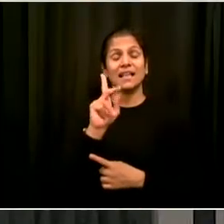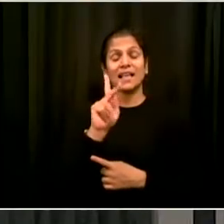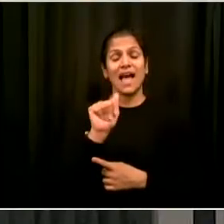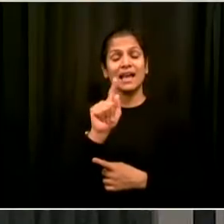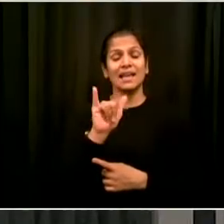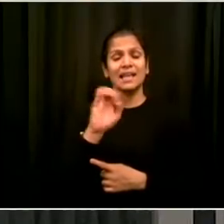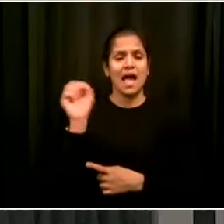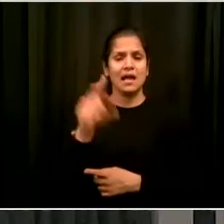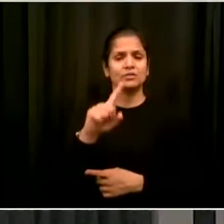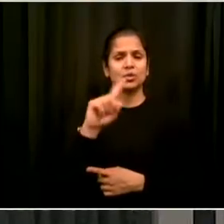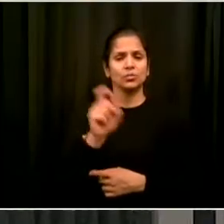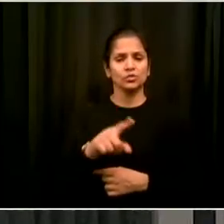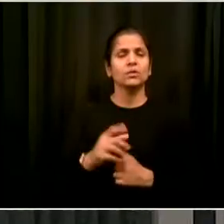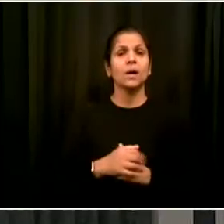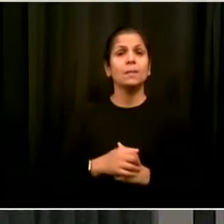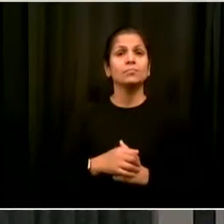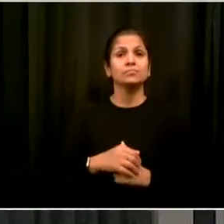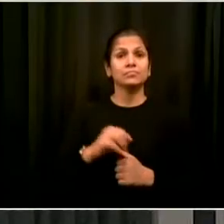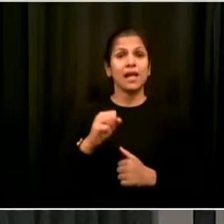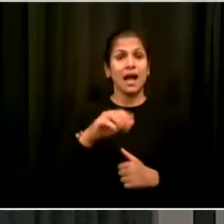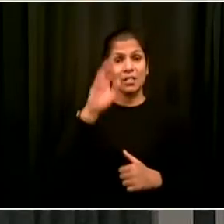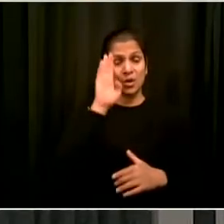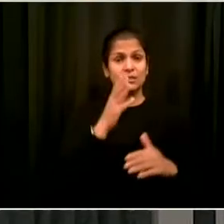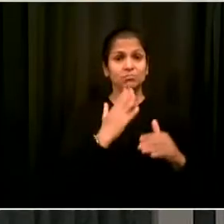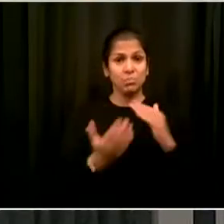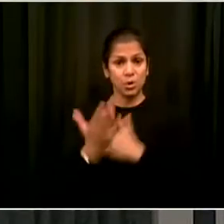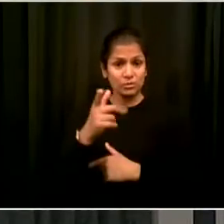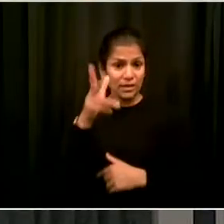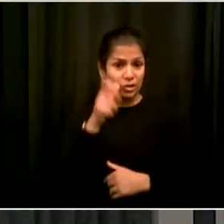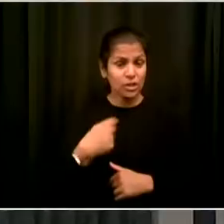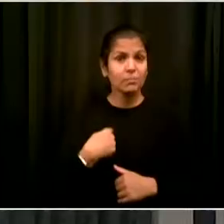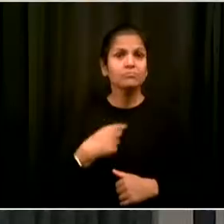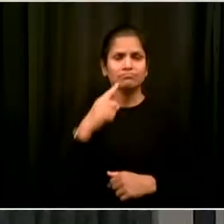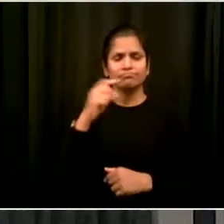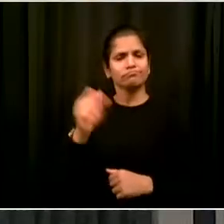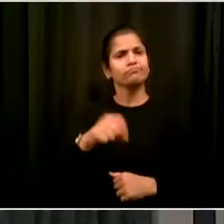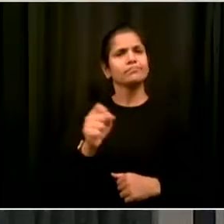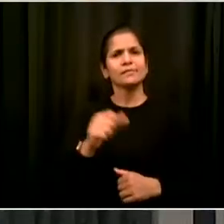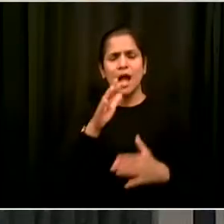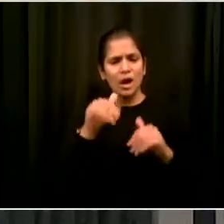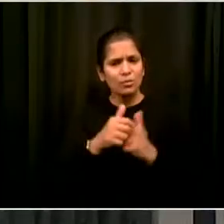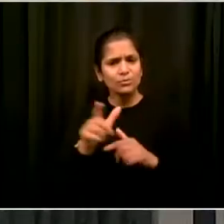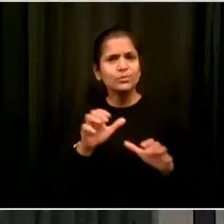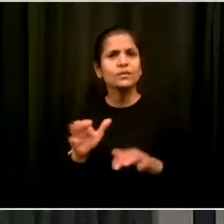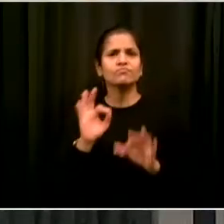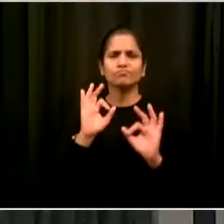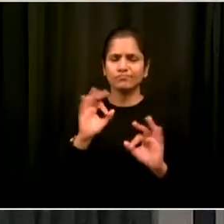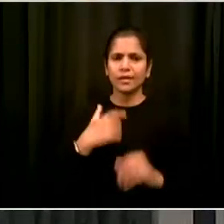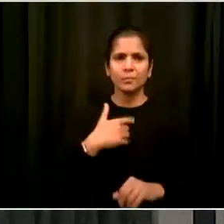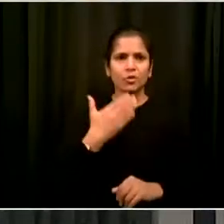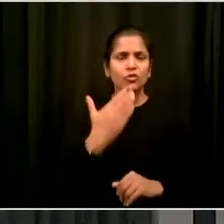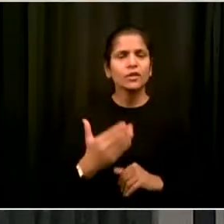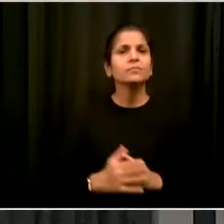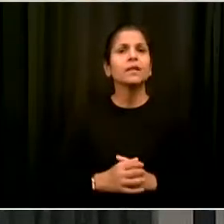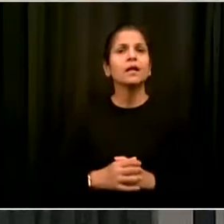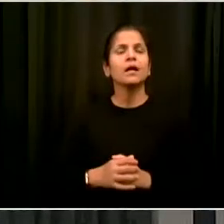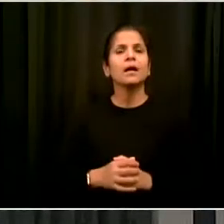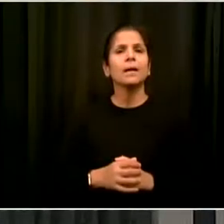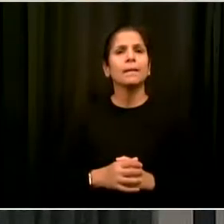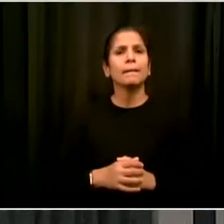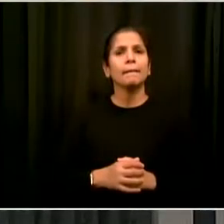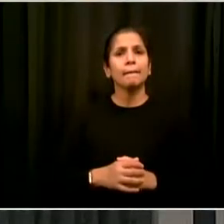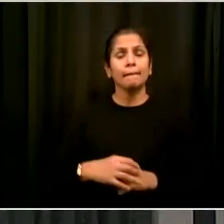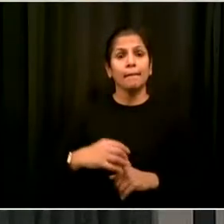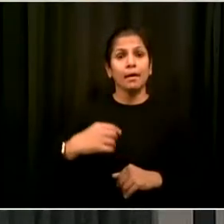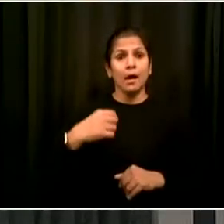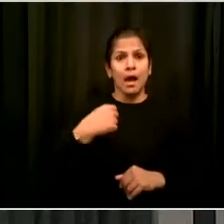Katie? Hi, good morning. Can you hear me? Yeah, how you doing? Can you hear me? Good, thanks. So I have a question, and it's, I guess, similar to what Andrew